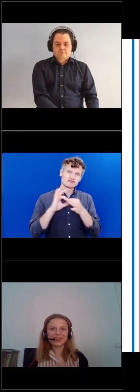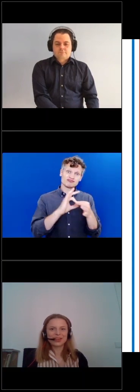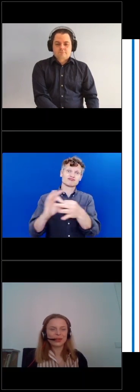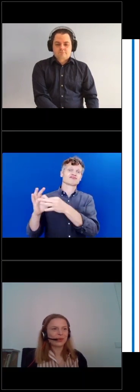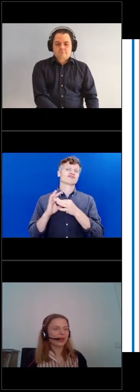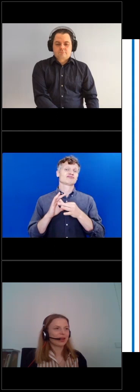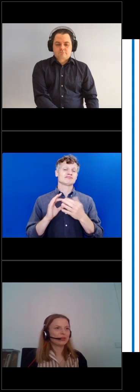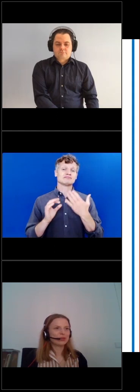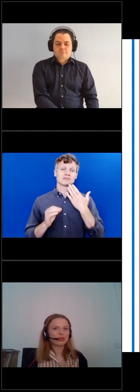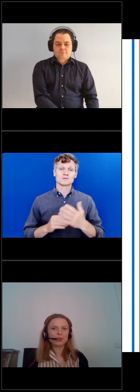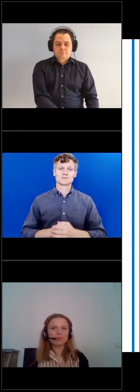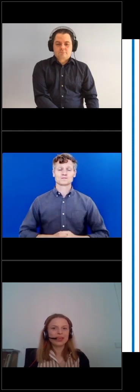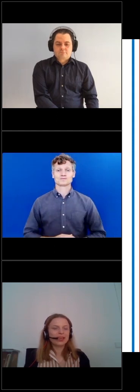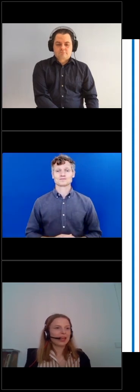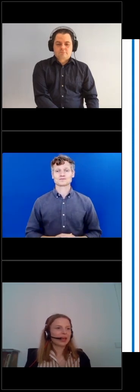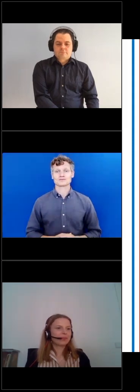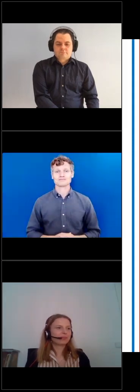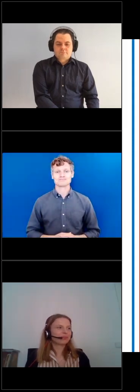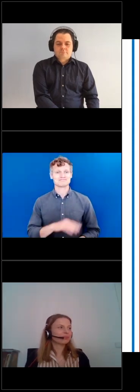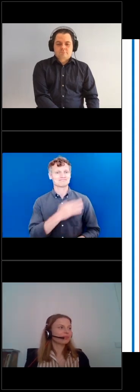Yeah, thank you, Tutu.